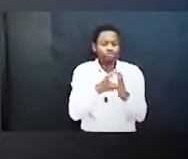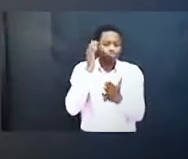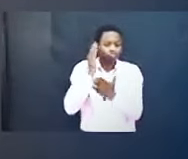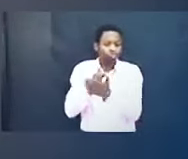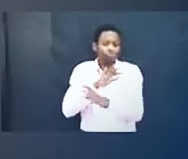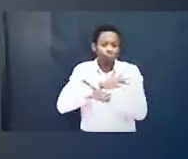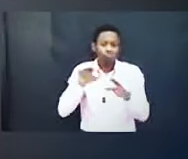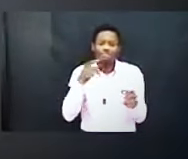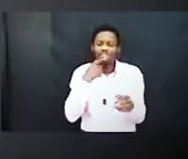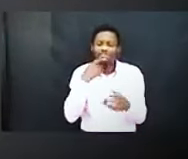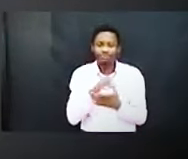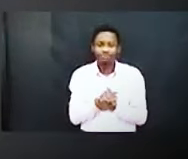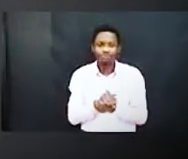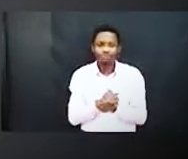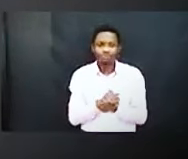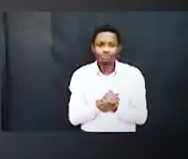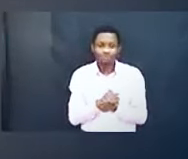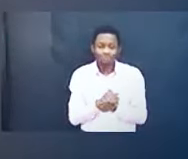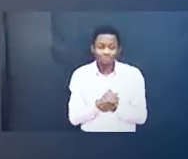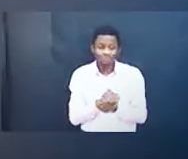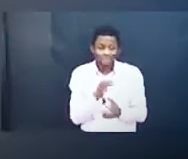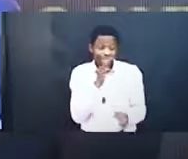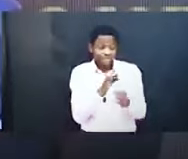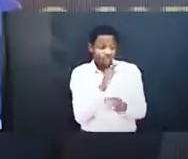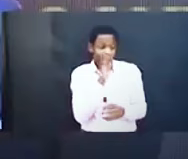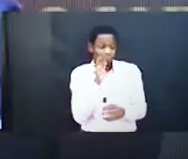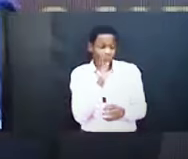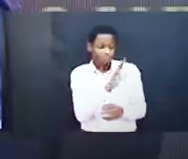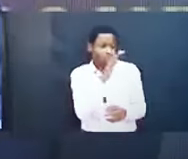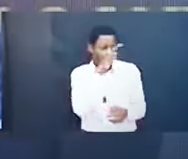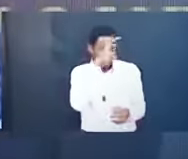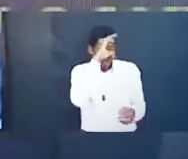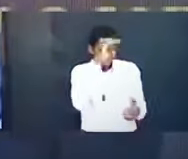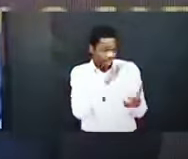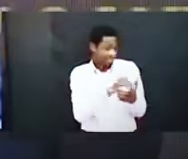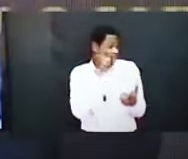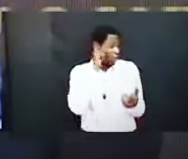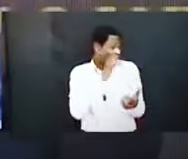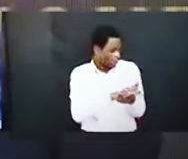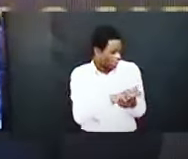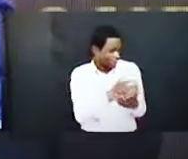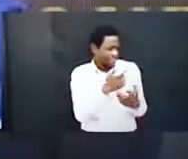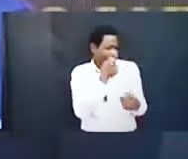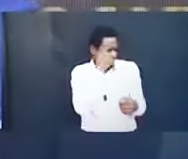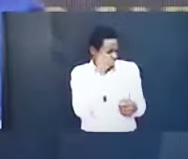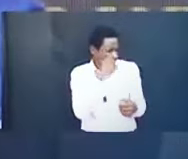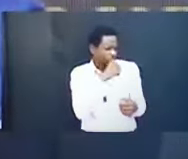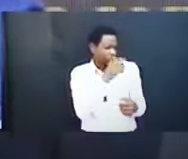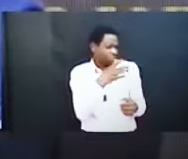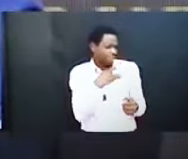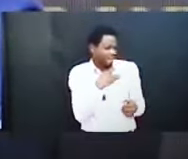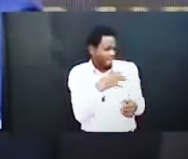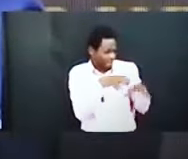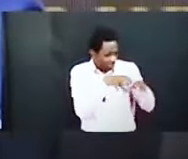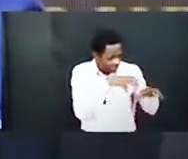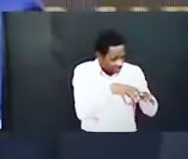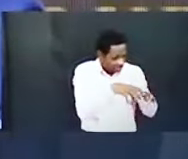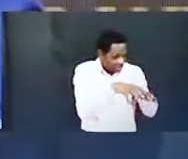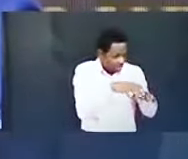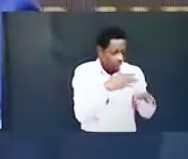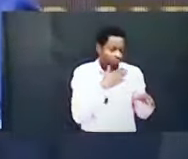If your spouse has expressed a dislike for an action or an inaction,